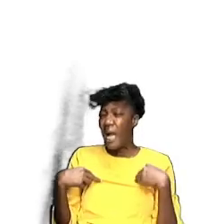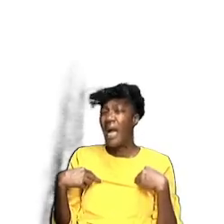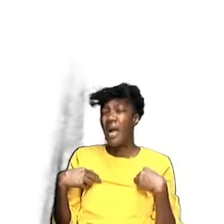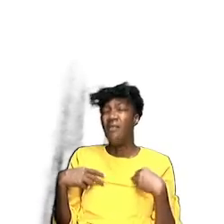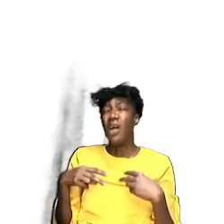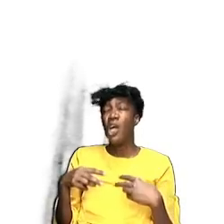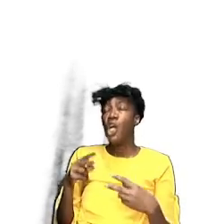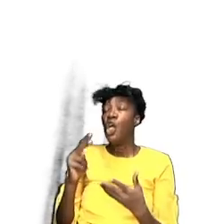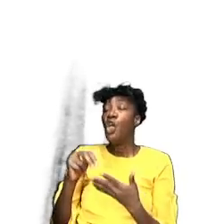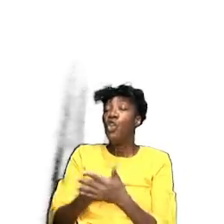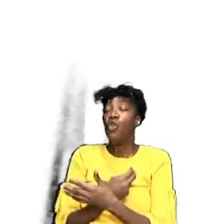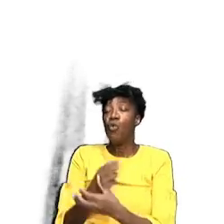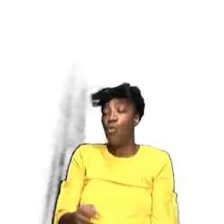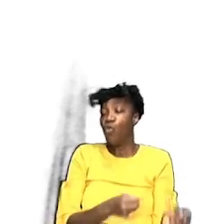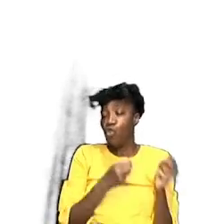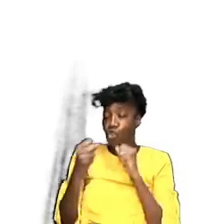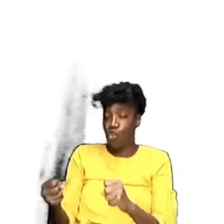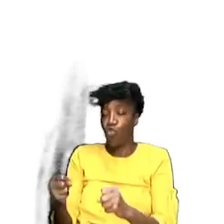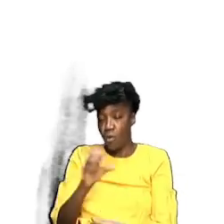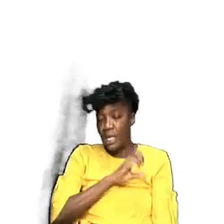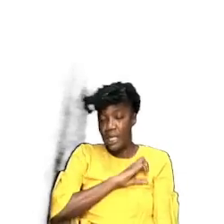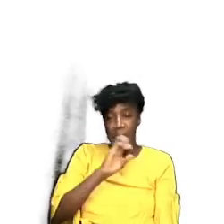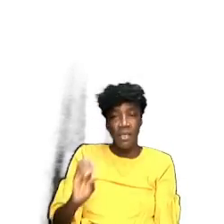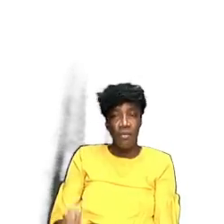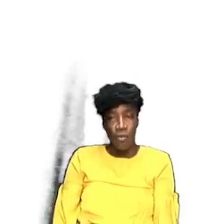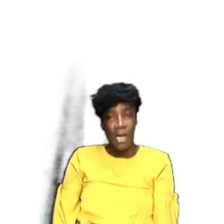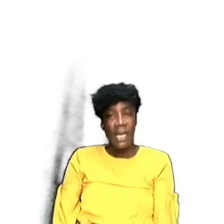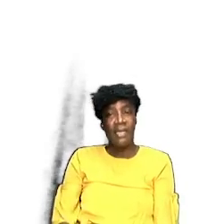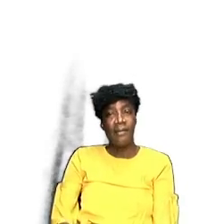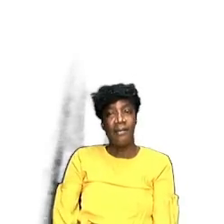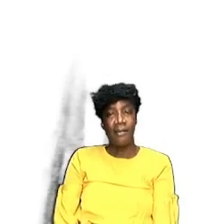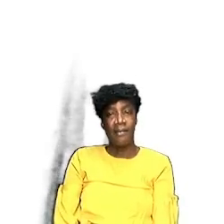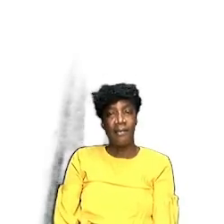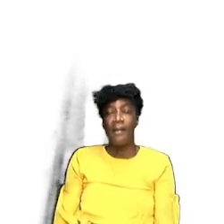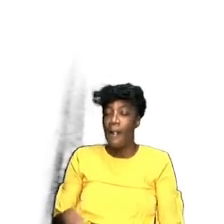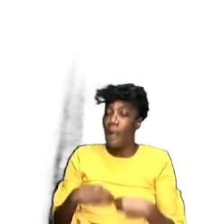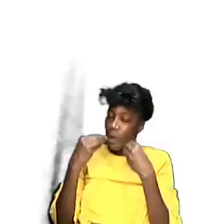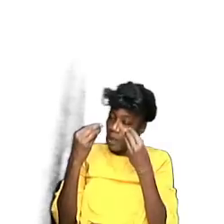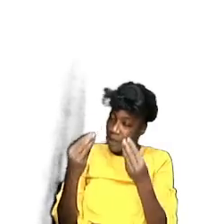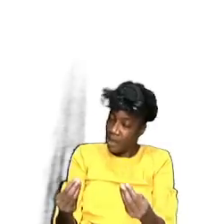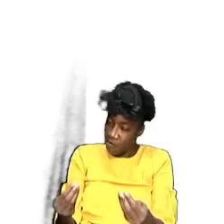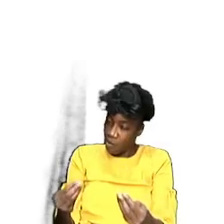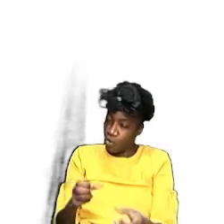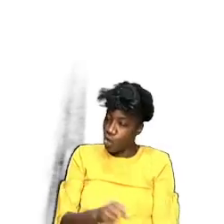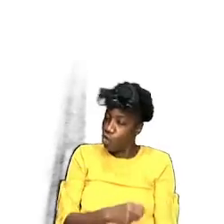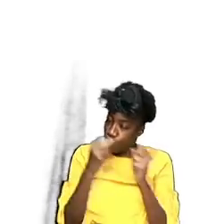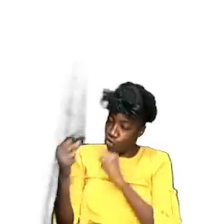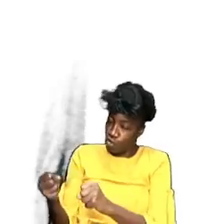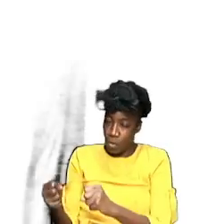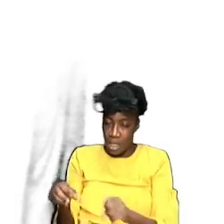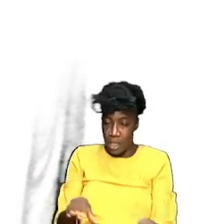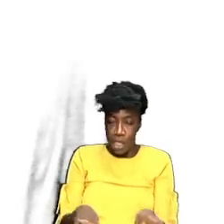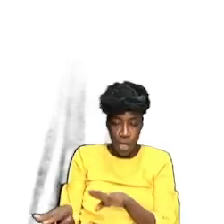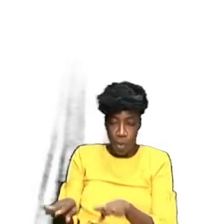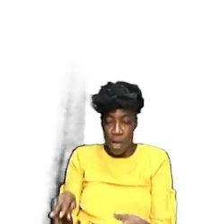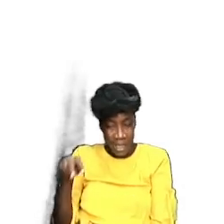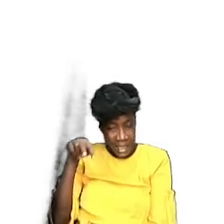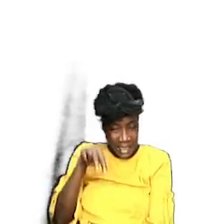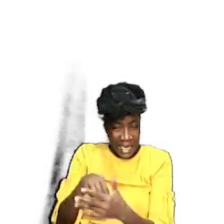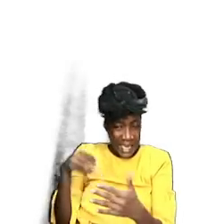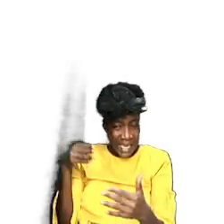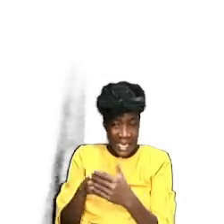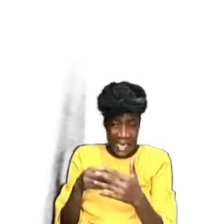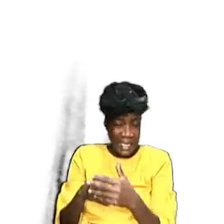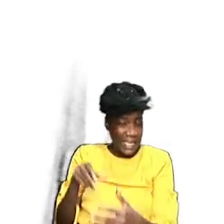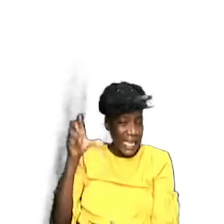in Christ. Amen. This is where we want to go. Give us strength in our walk to stand against the wiles of the